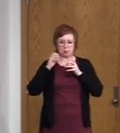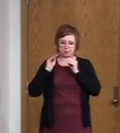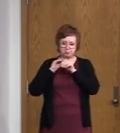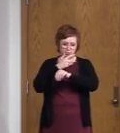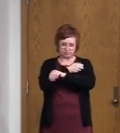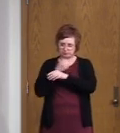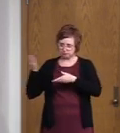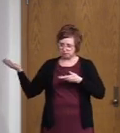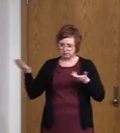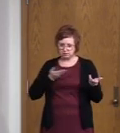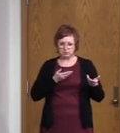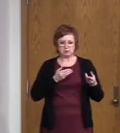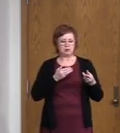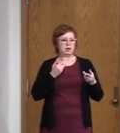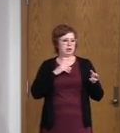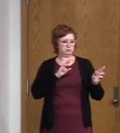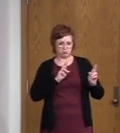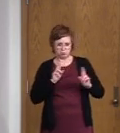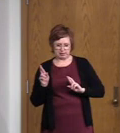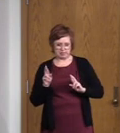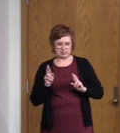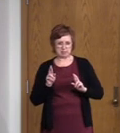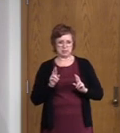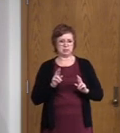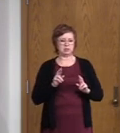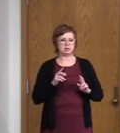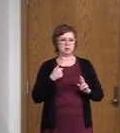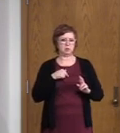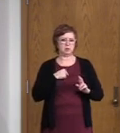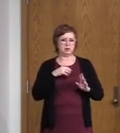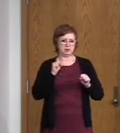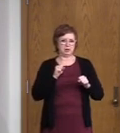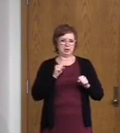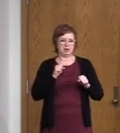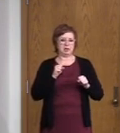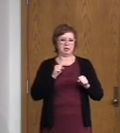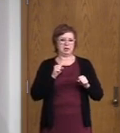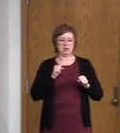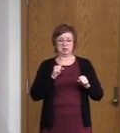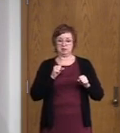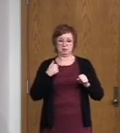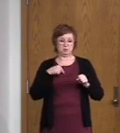the capacity, and we have it built in. We can accelerate this if need be.